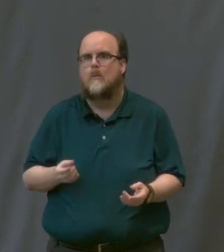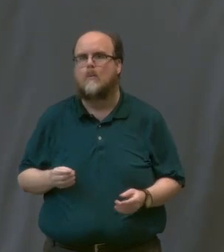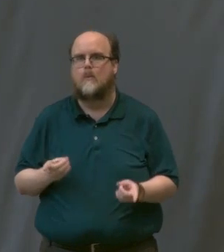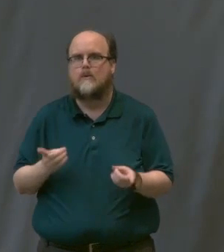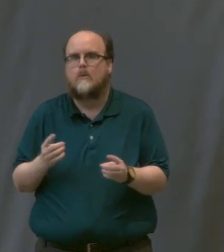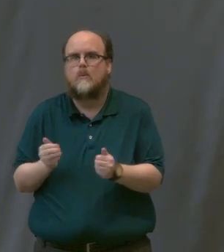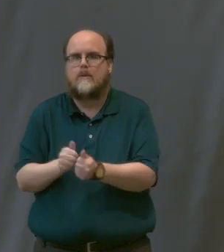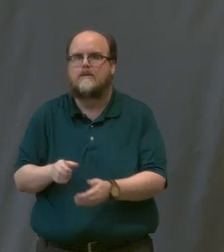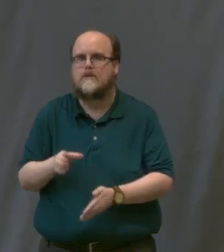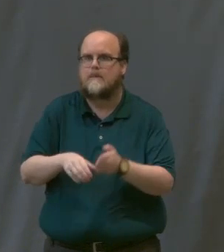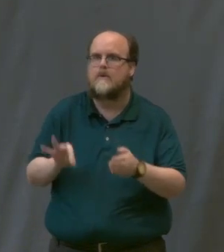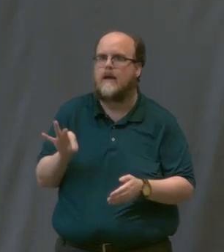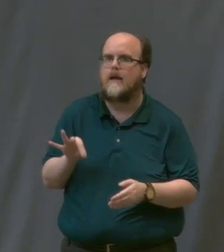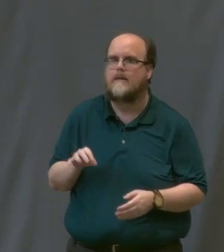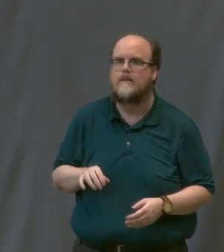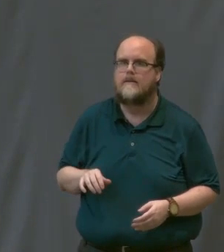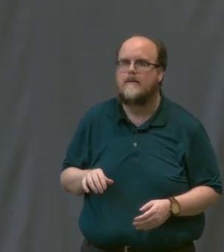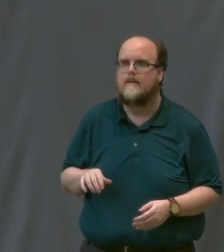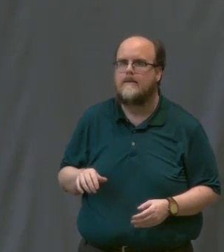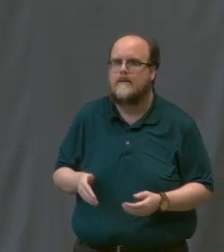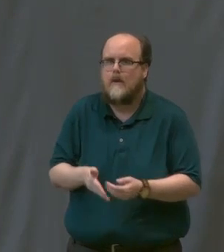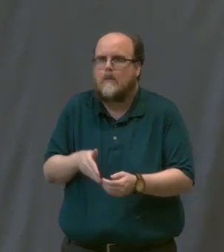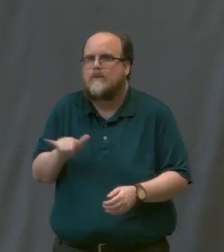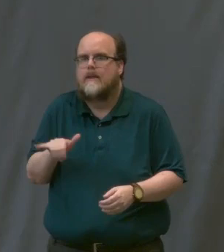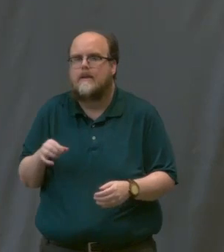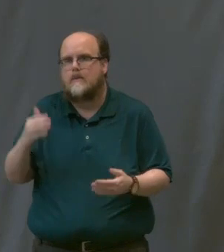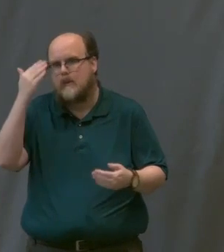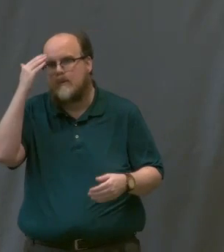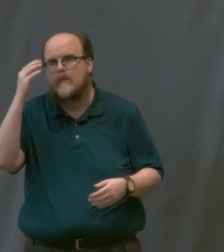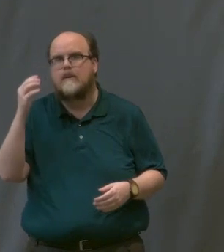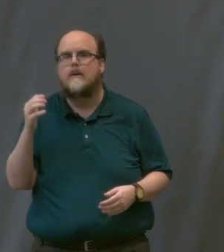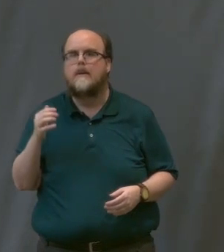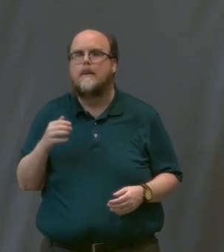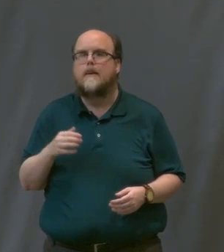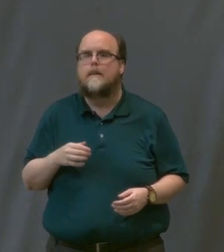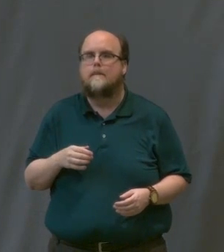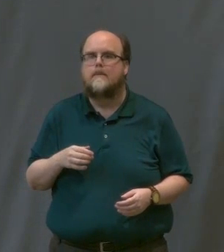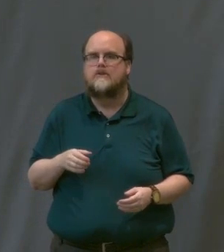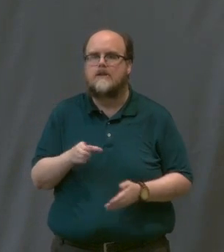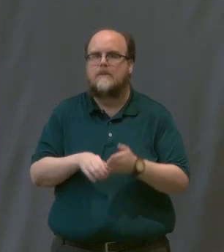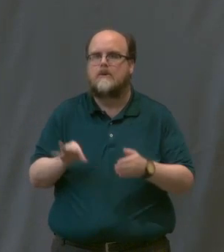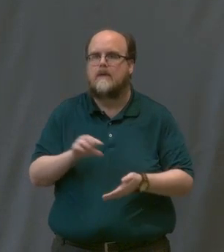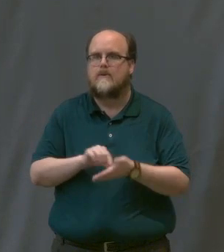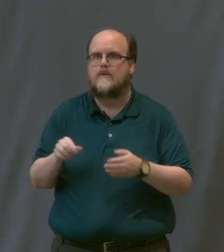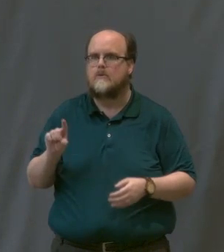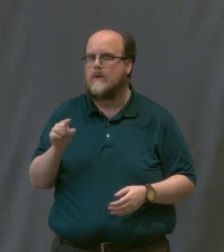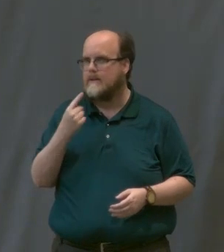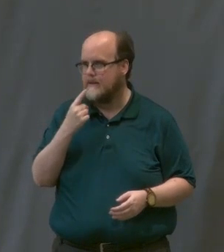Chapter 9 is almost the same. We're not exactly sure what to do with it, except chapter